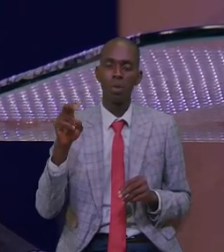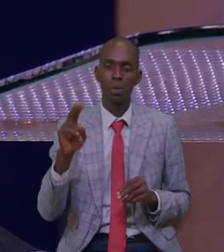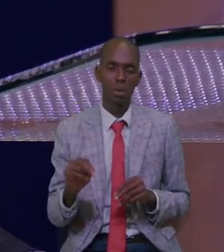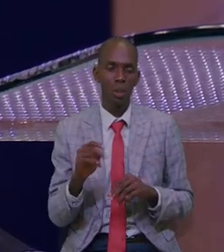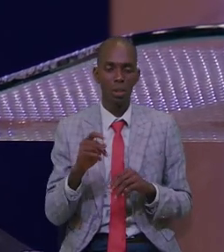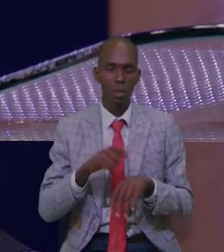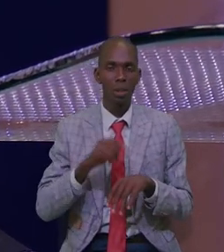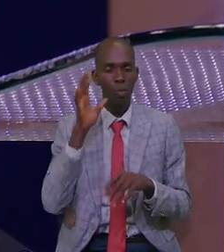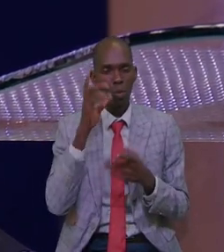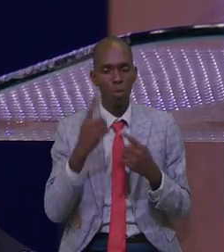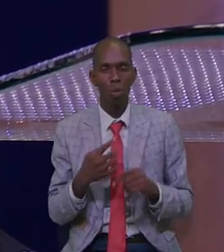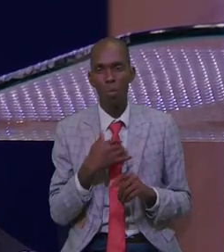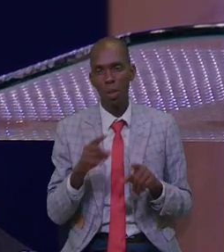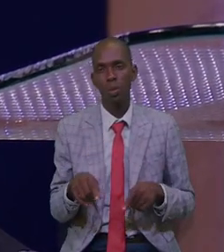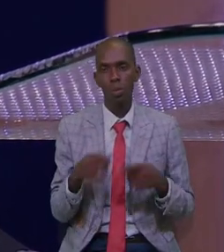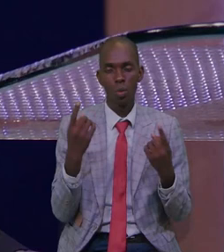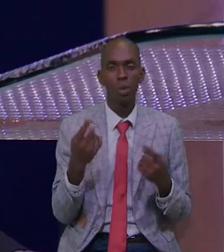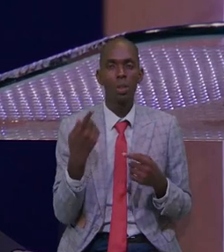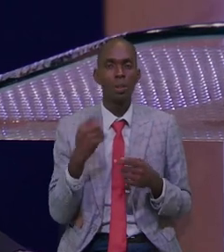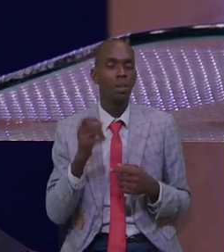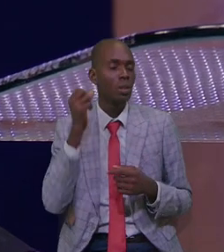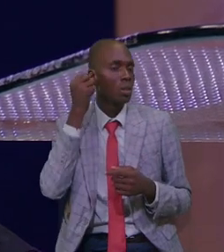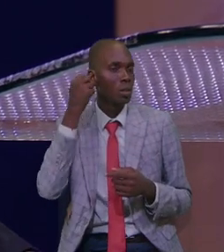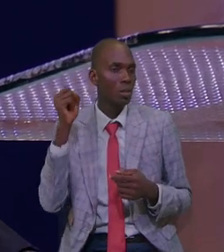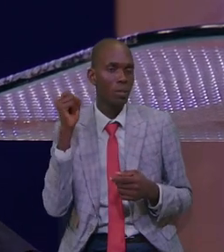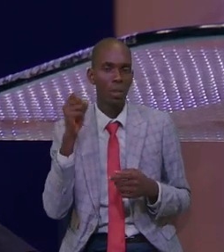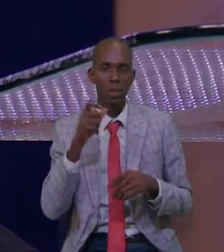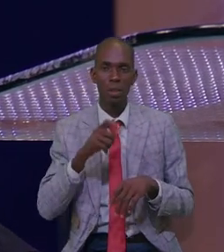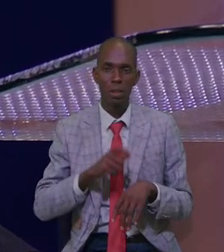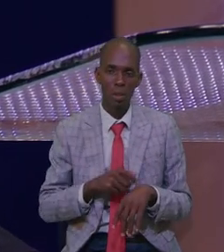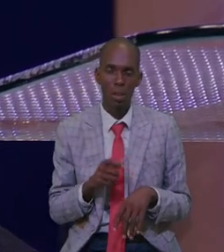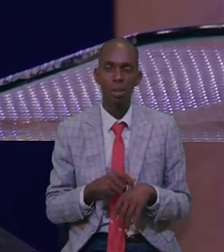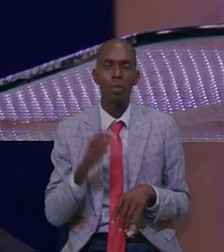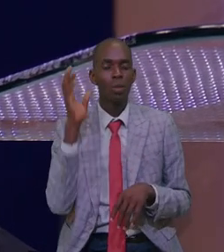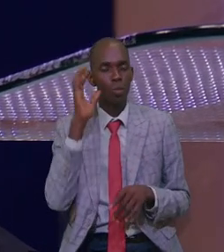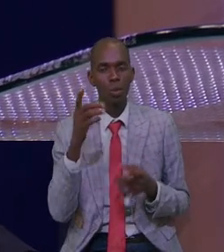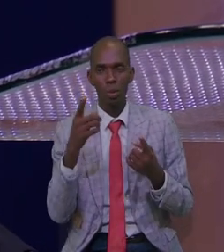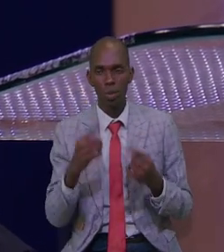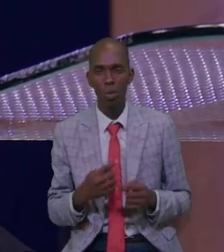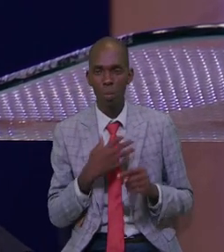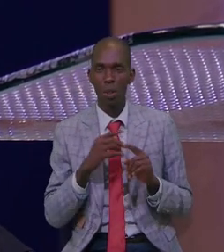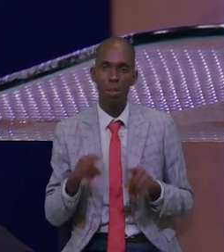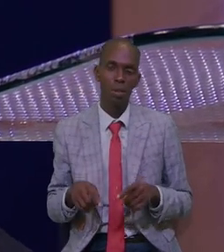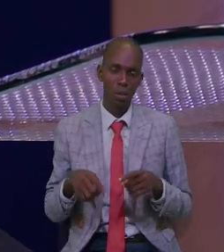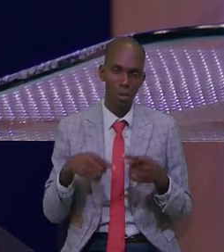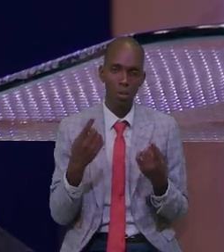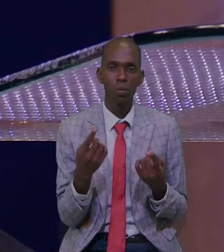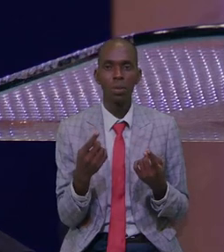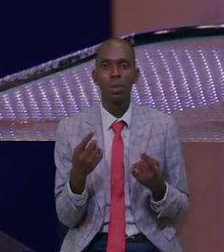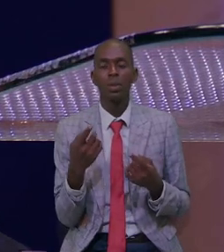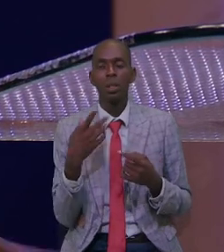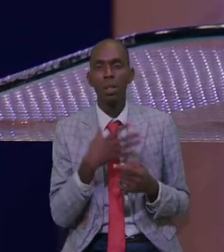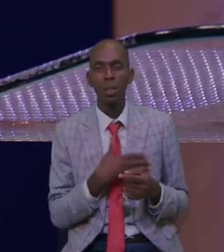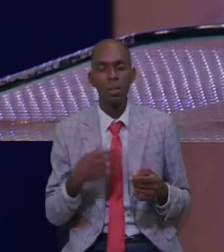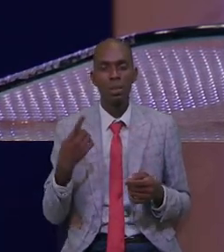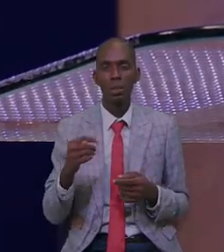then the silver representing the empire that will follow, that will come and go, and